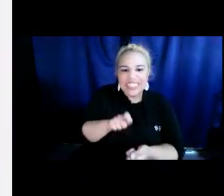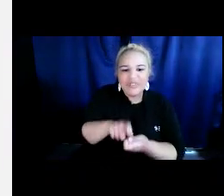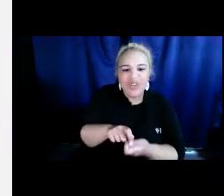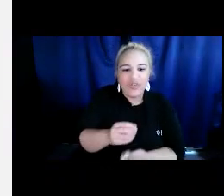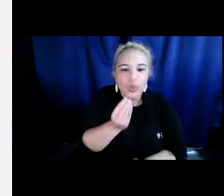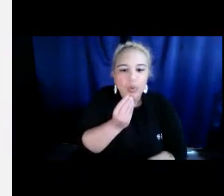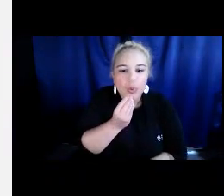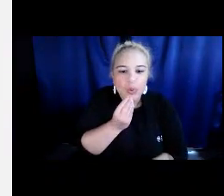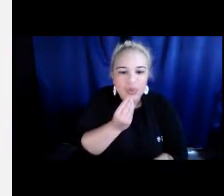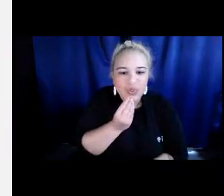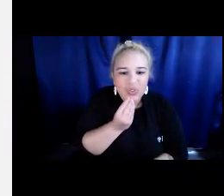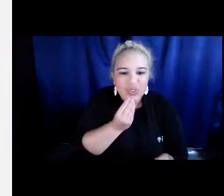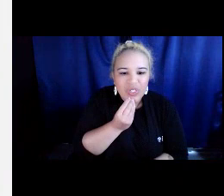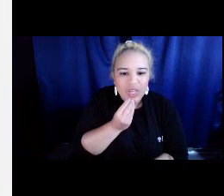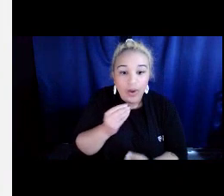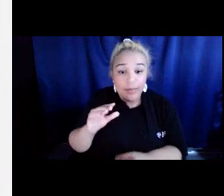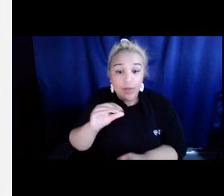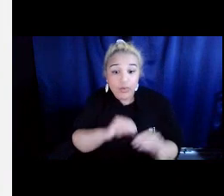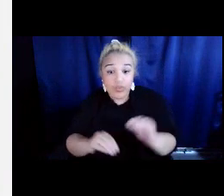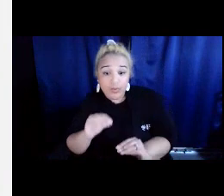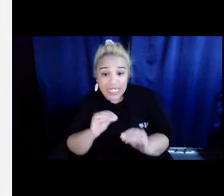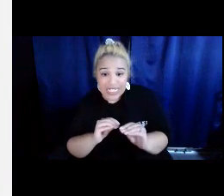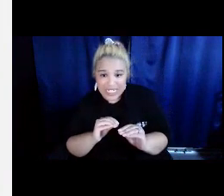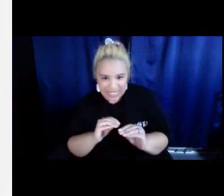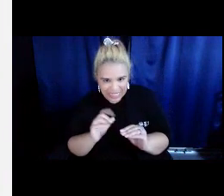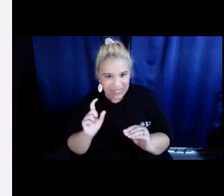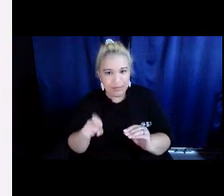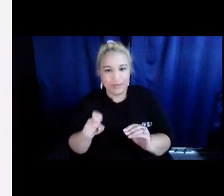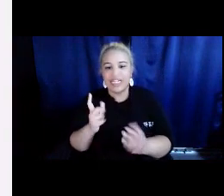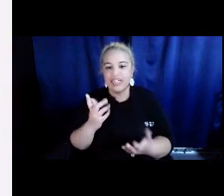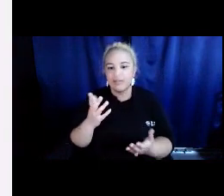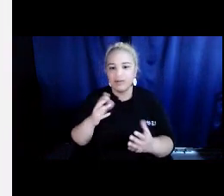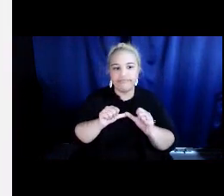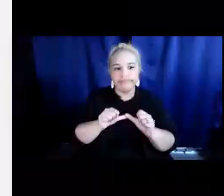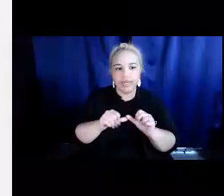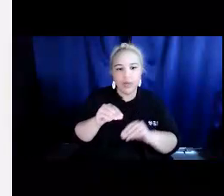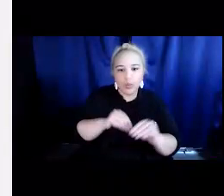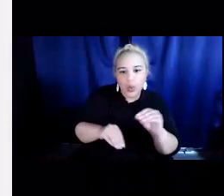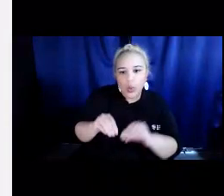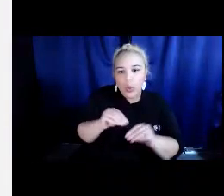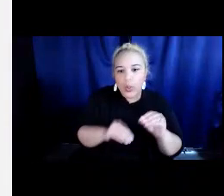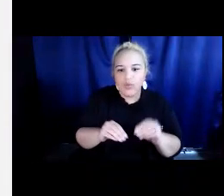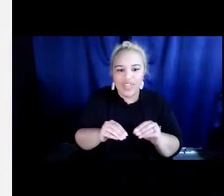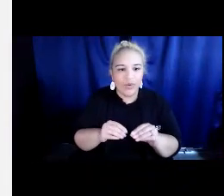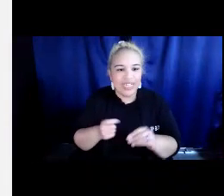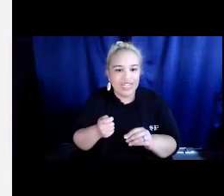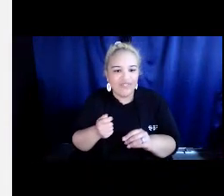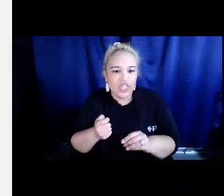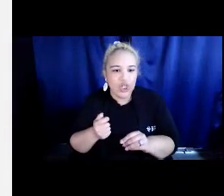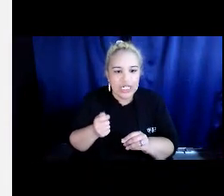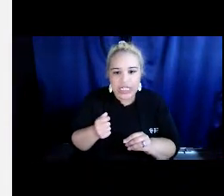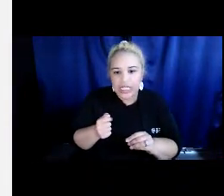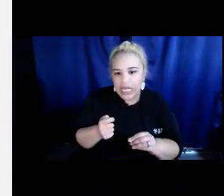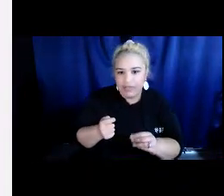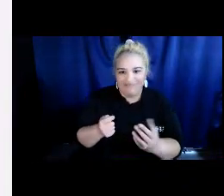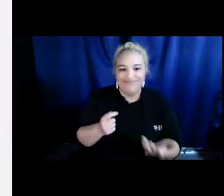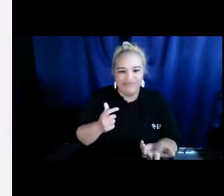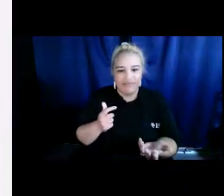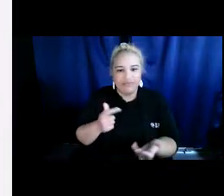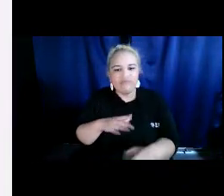accommodation is a change in the way something is customarily done at work to enable an individual with a disability to access the